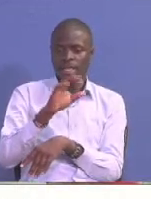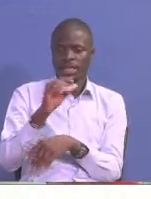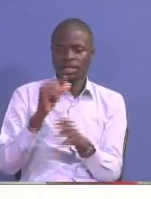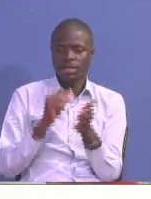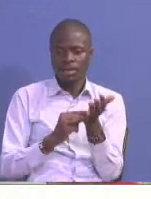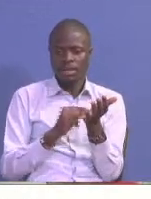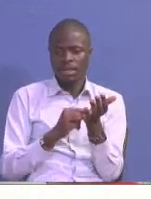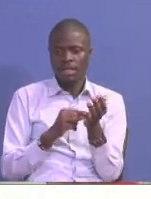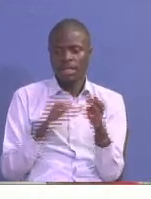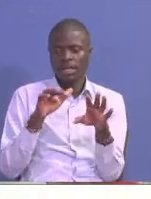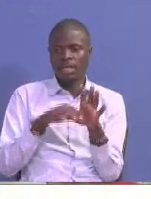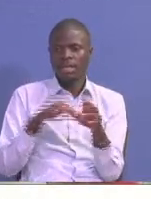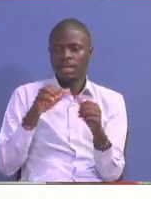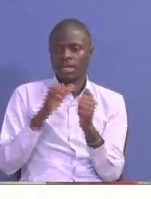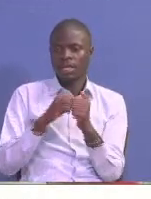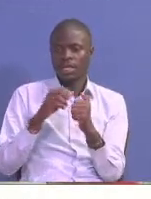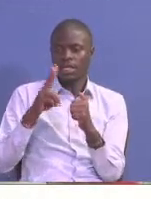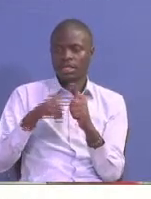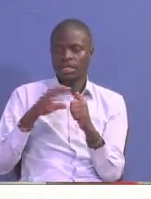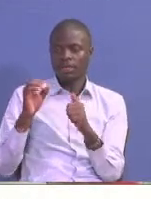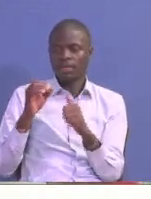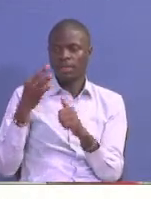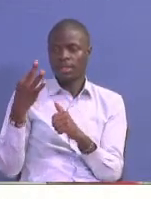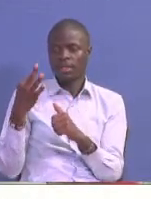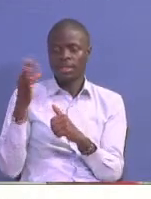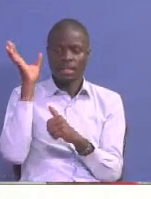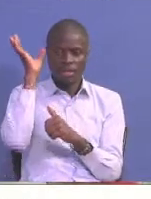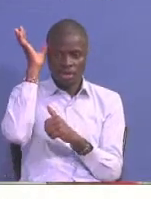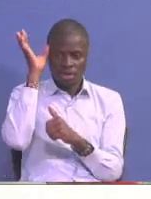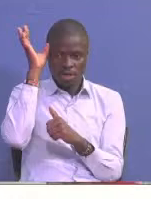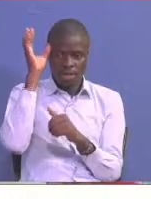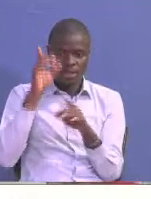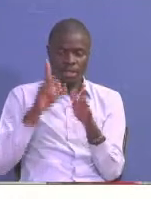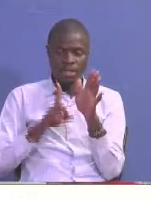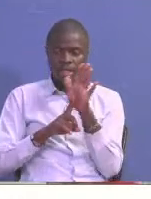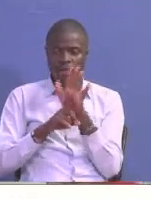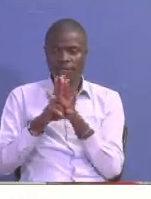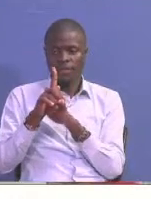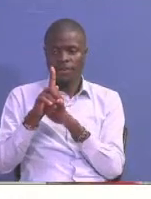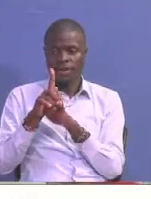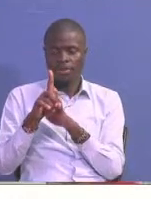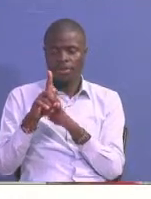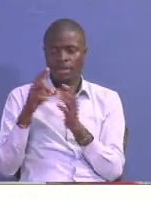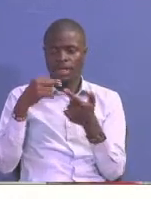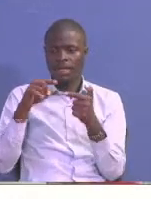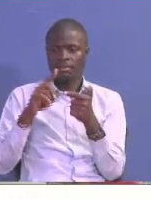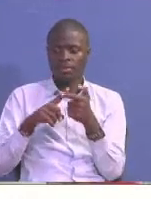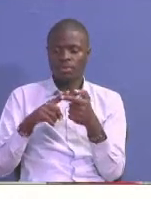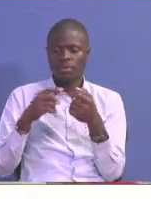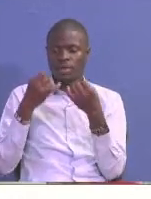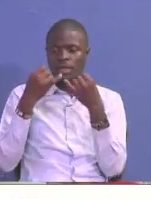1970. The three colleges developed into independent universities.